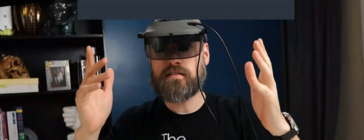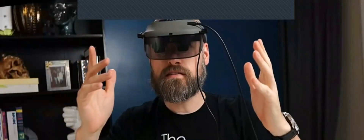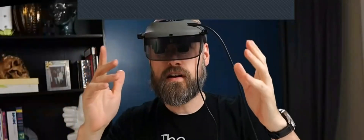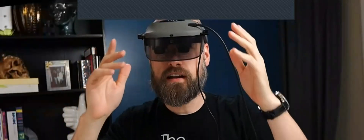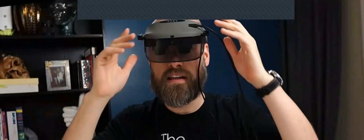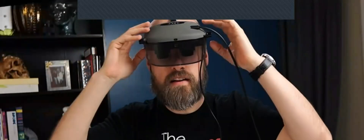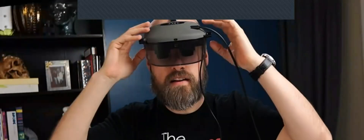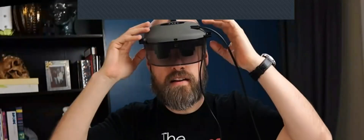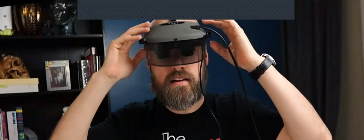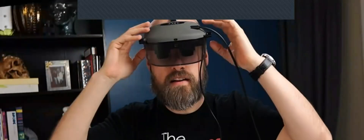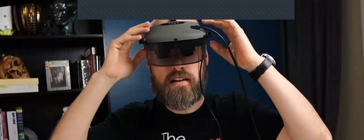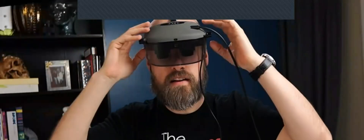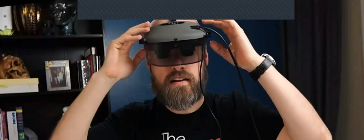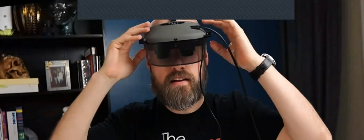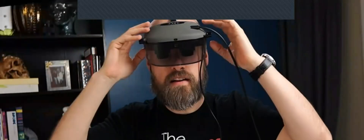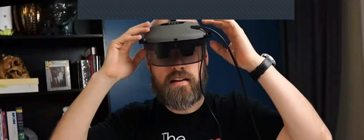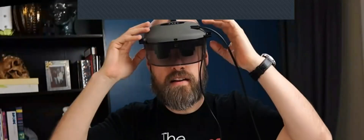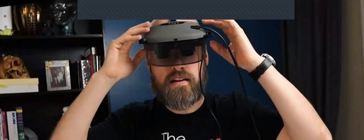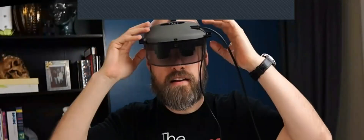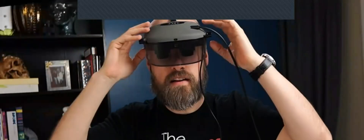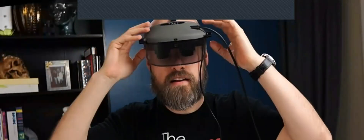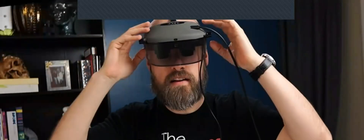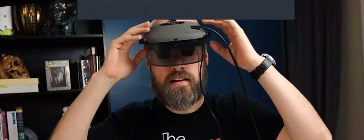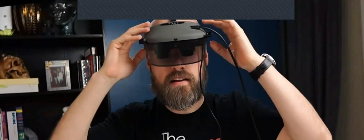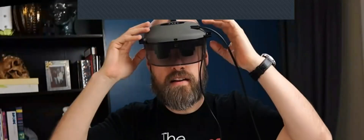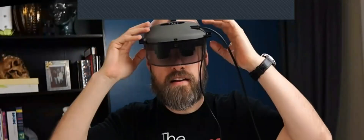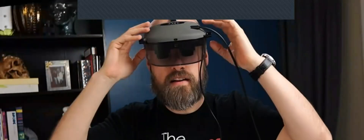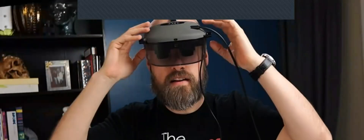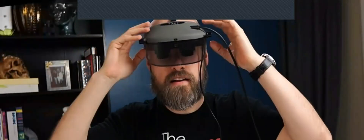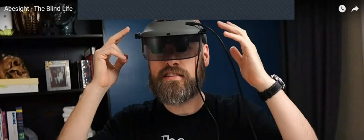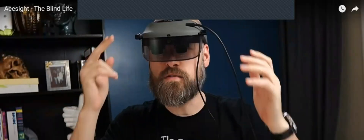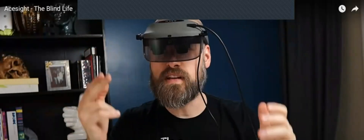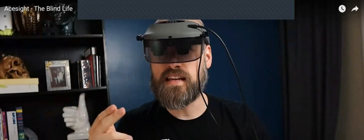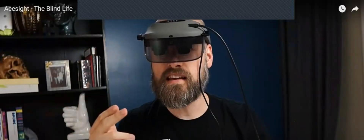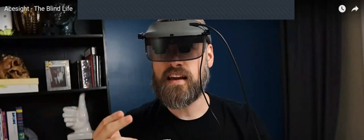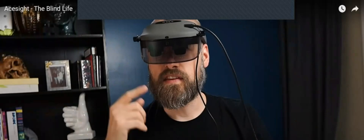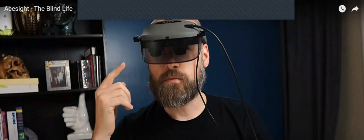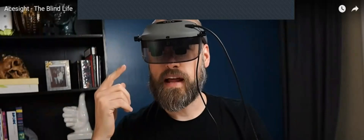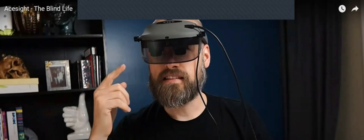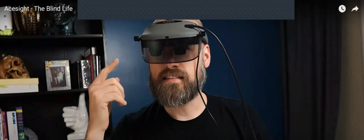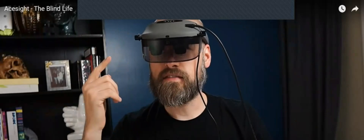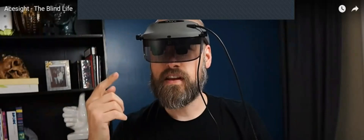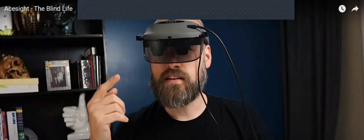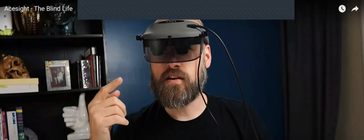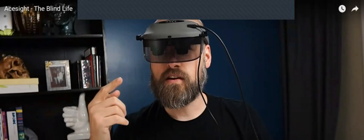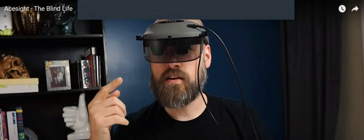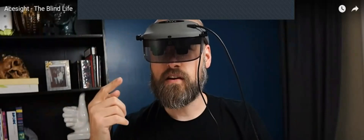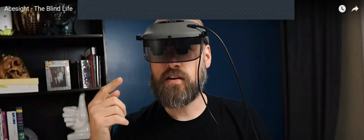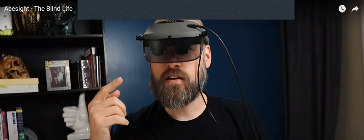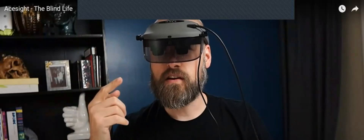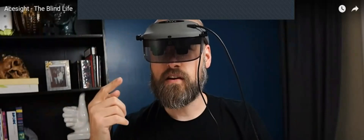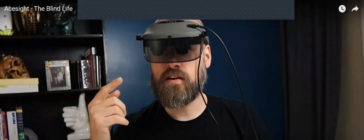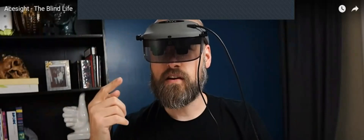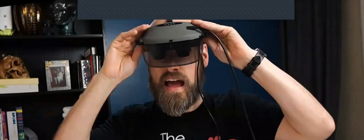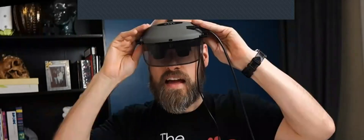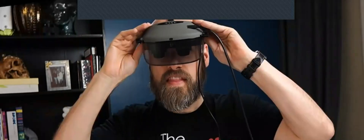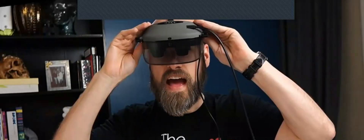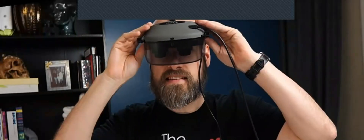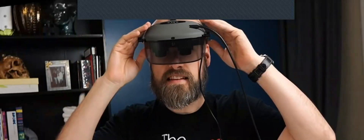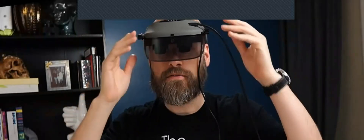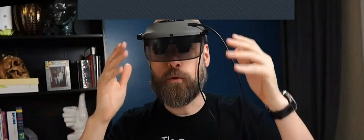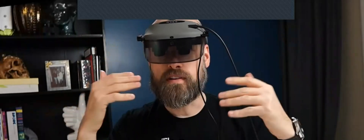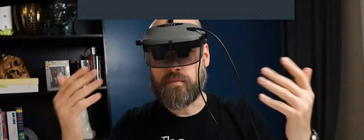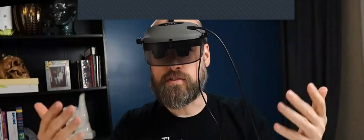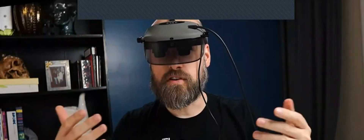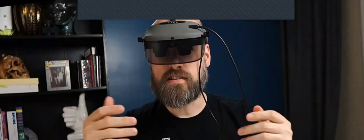before we get started here, I just want to point out that this particular headset is unique. This one has a video out port, and